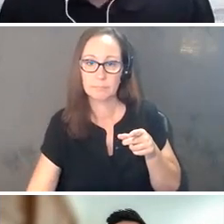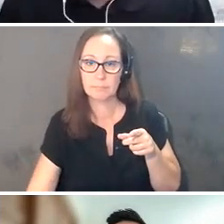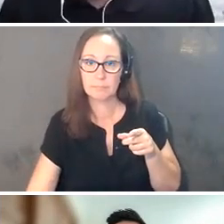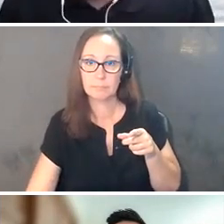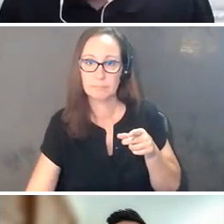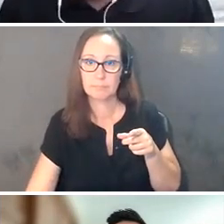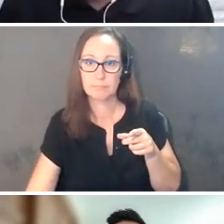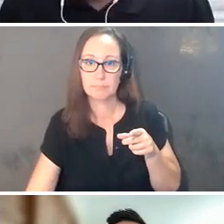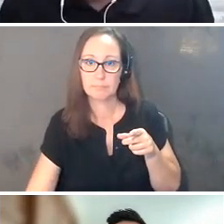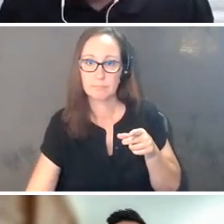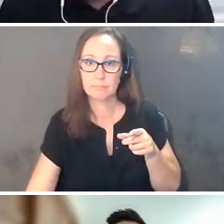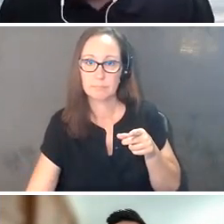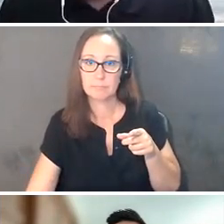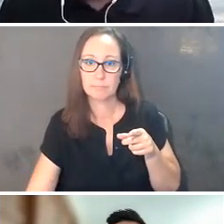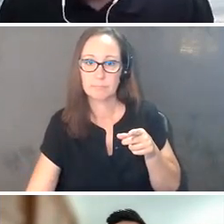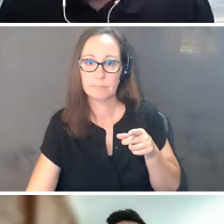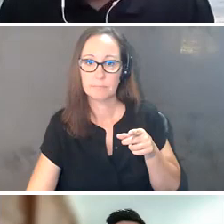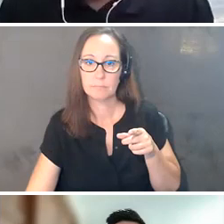So this next question,